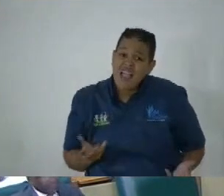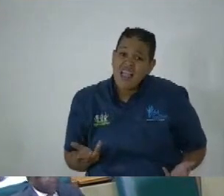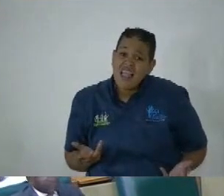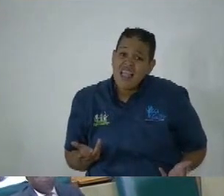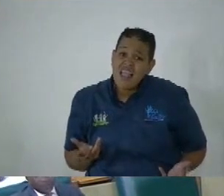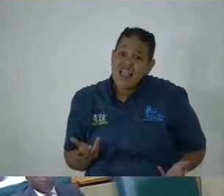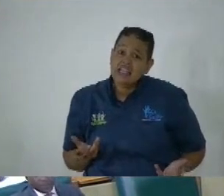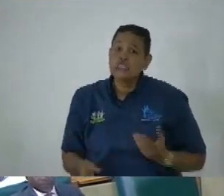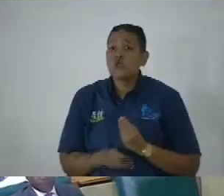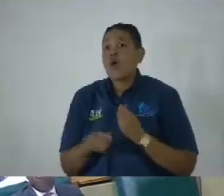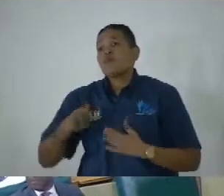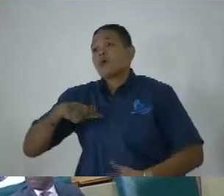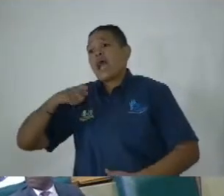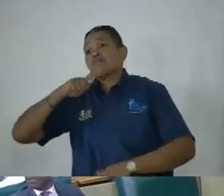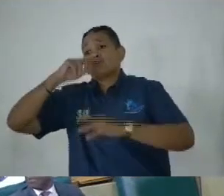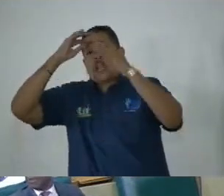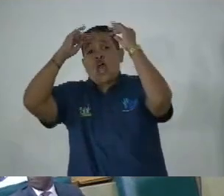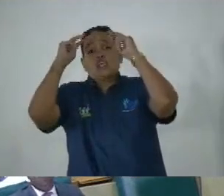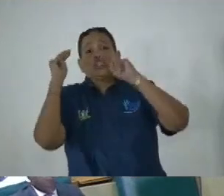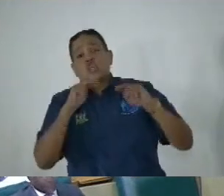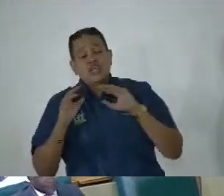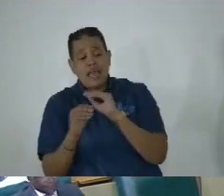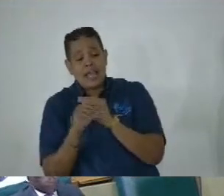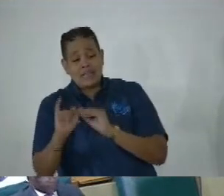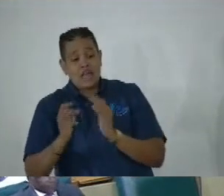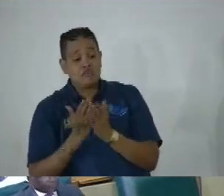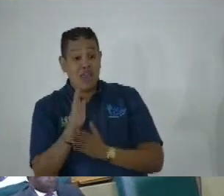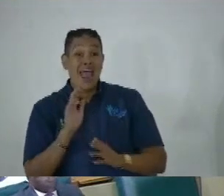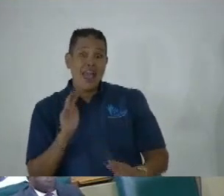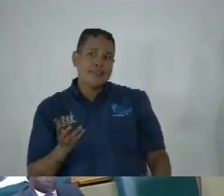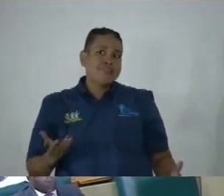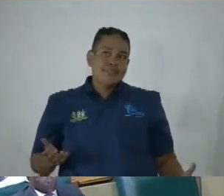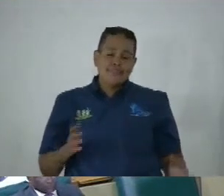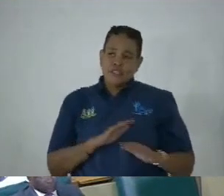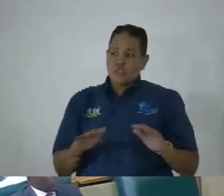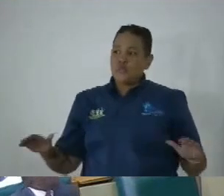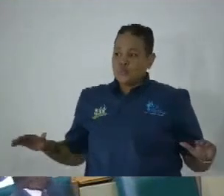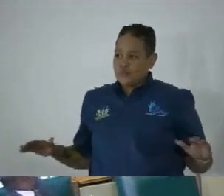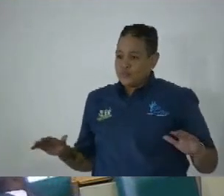So we are concerned that that right doesn't exist